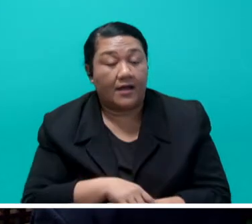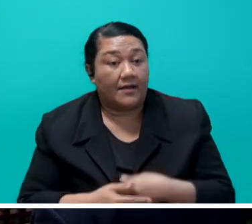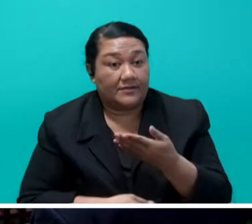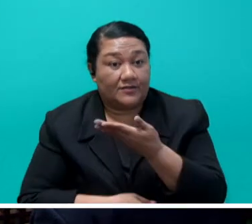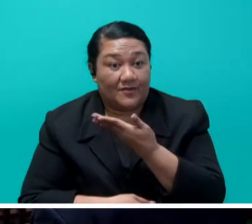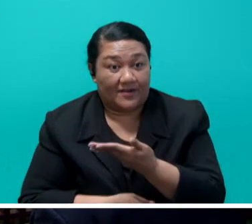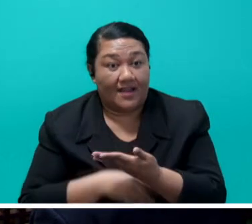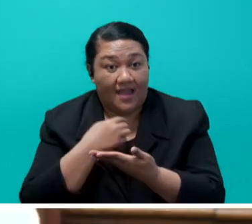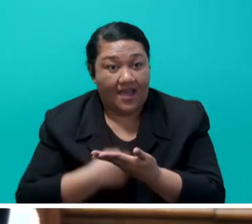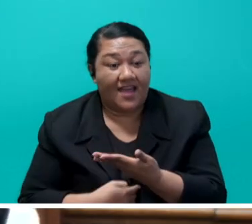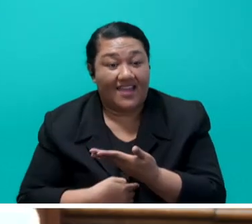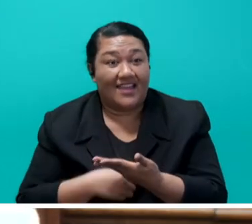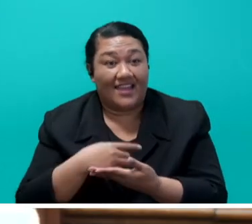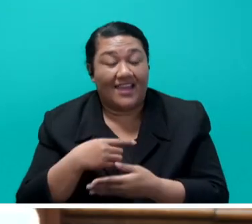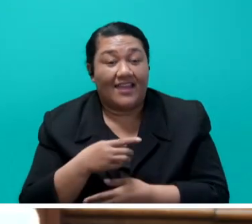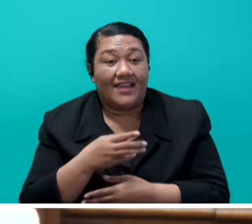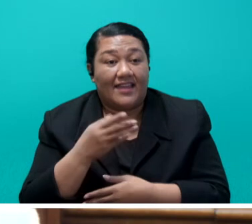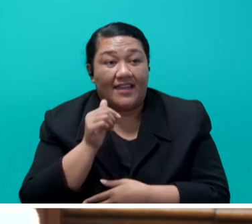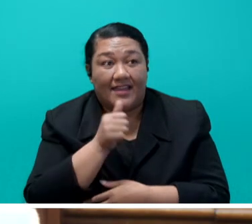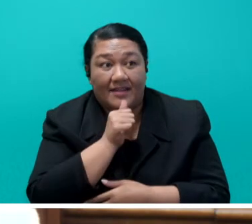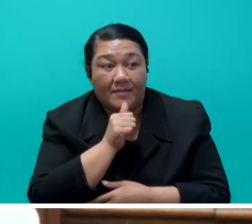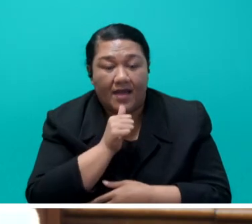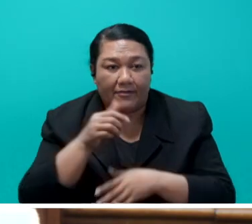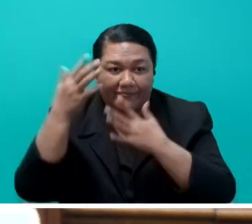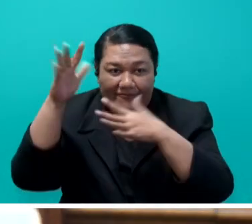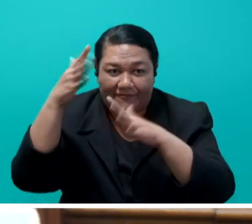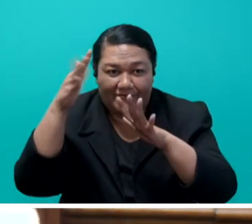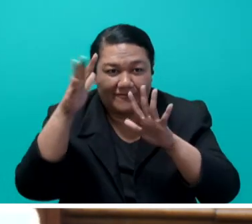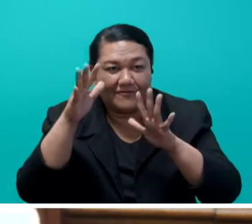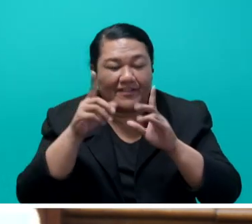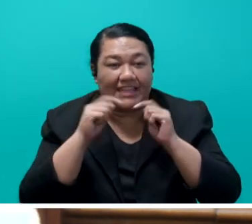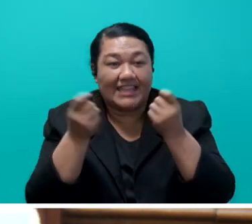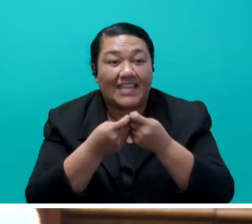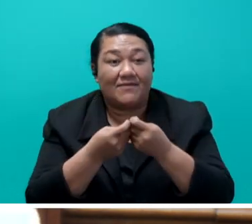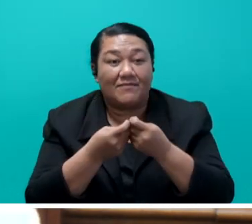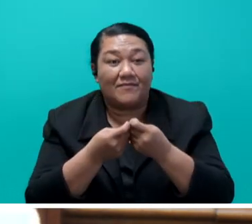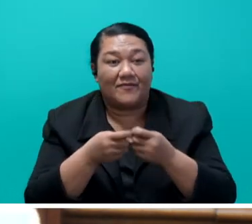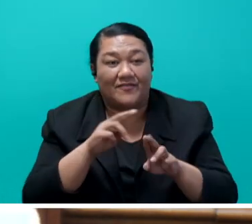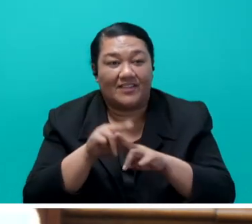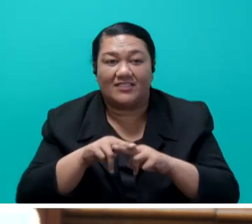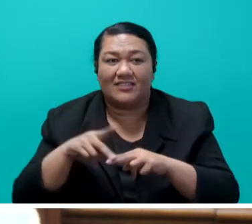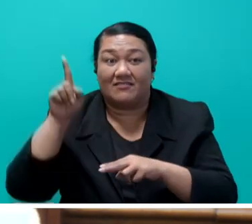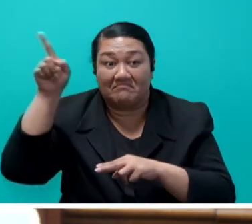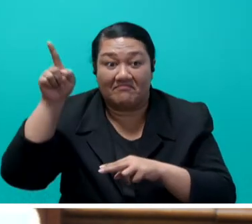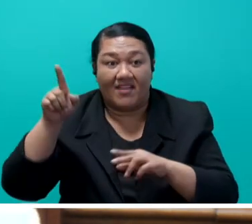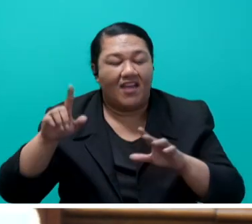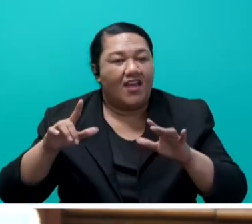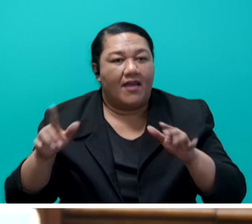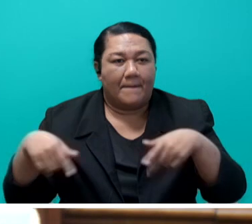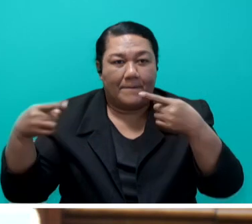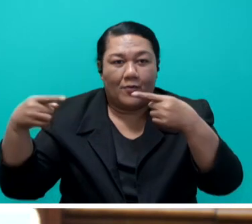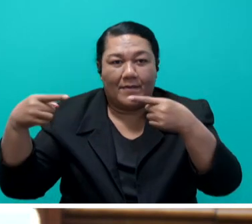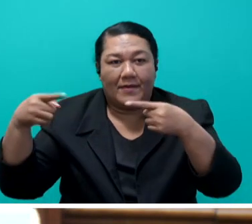congratulatory remarks to our Fiji team playing in the World Cup for a very bravely